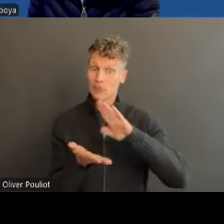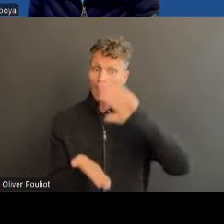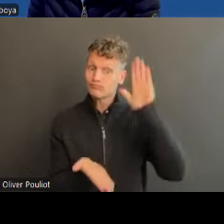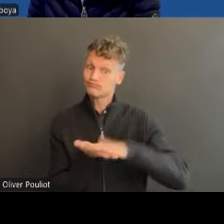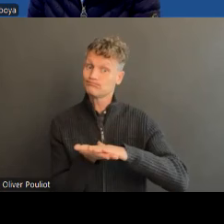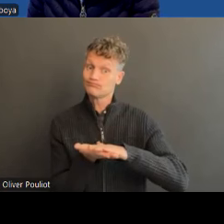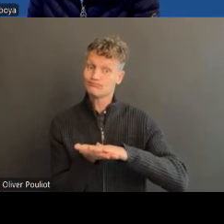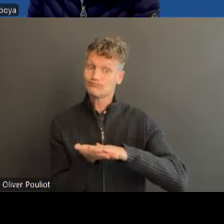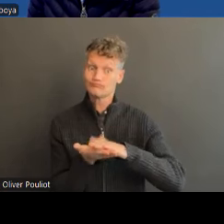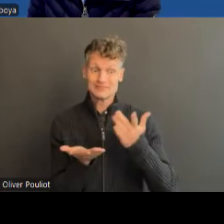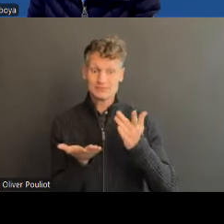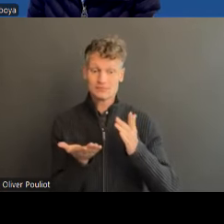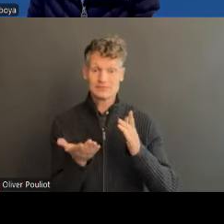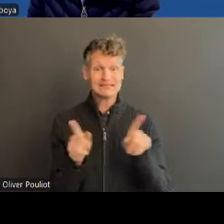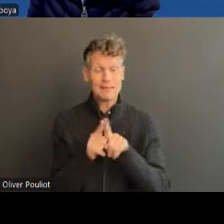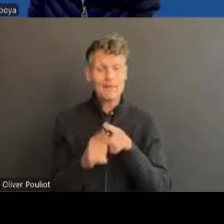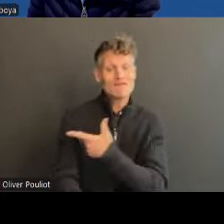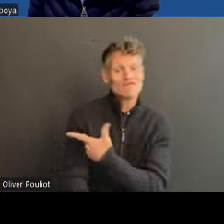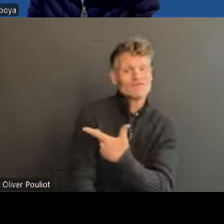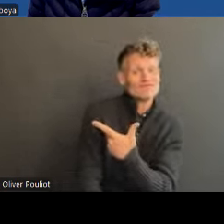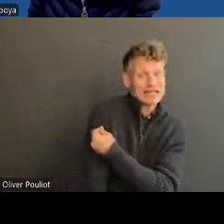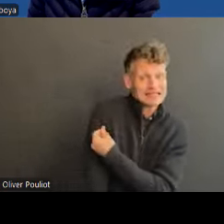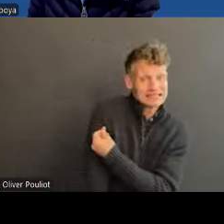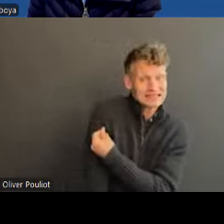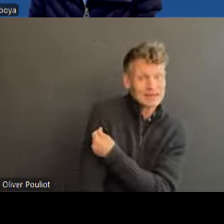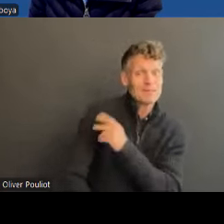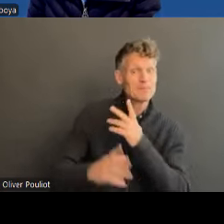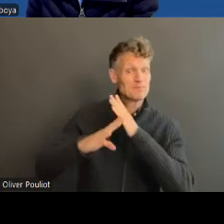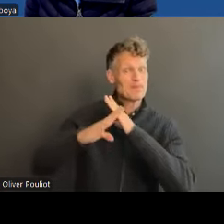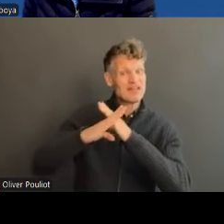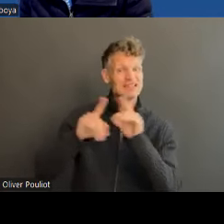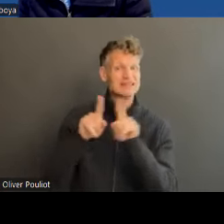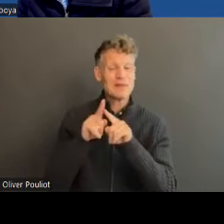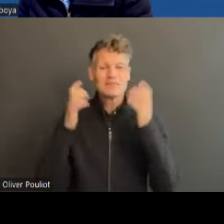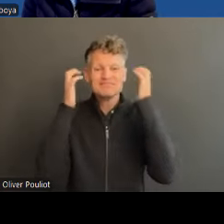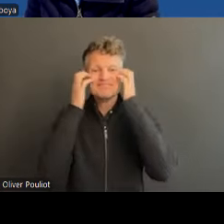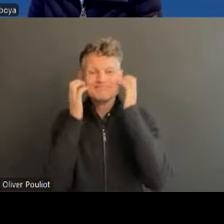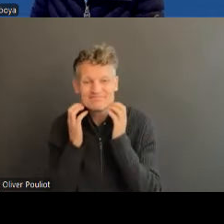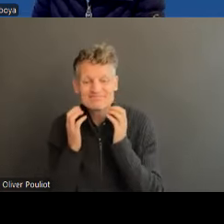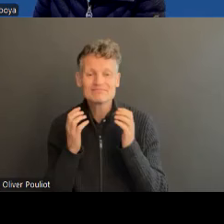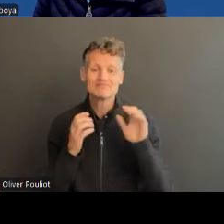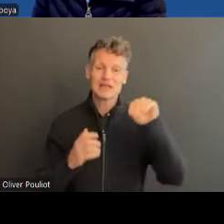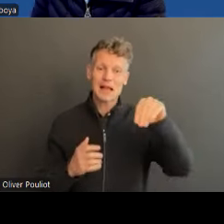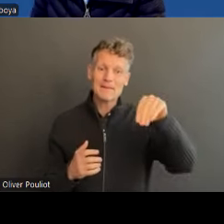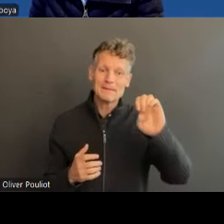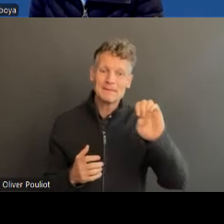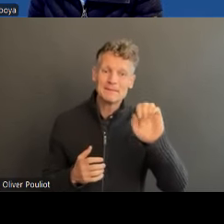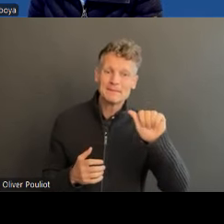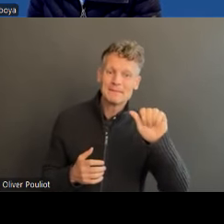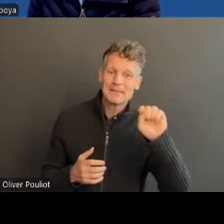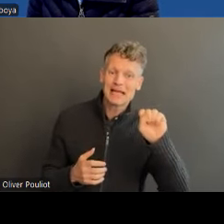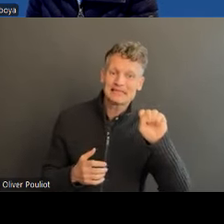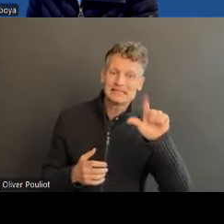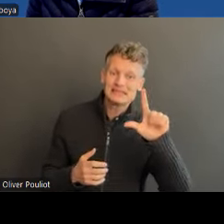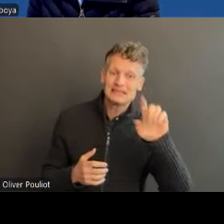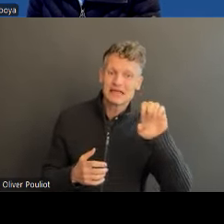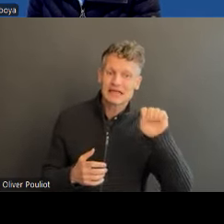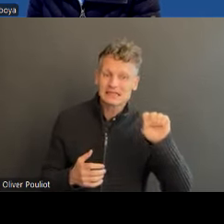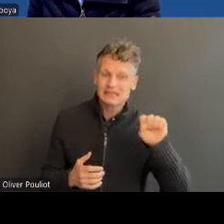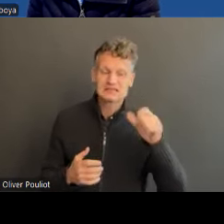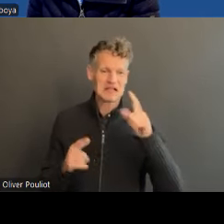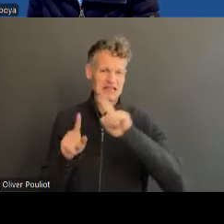case of vaccine preventable diseases such as measles, rubella, congenital rubella, neonatal tetanus, or